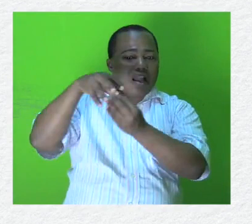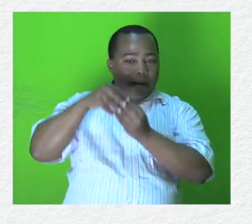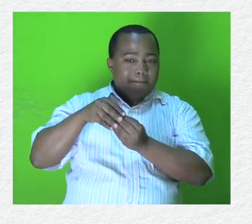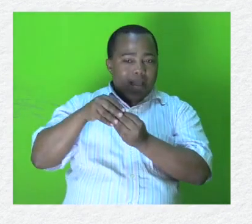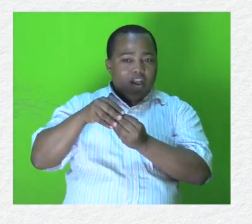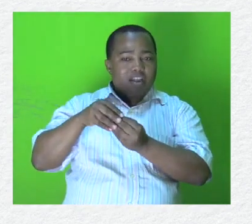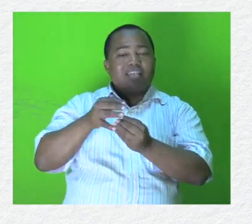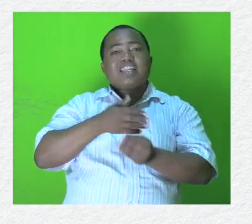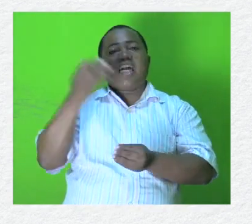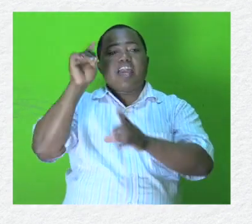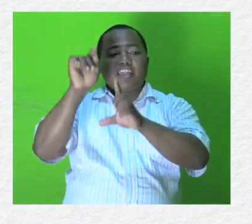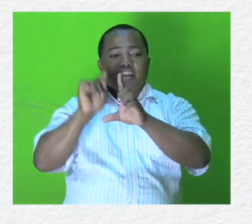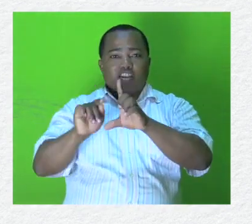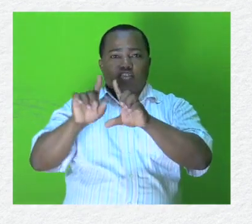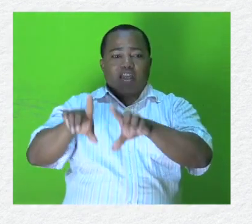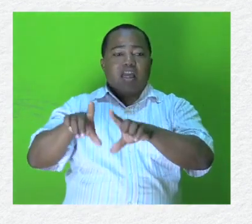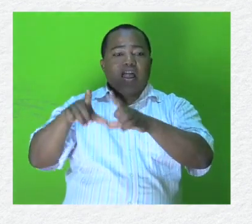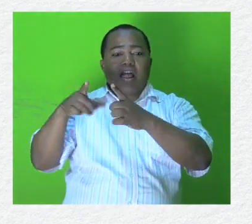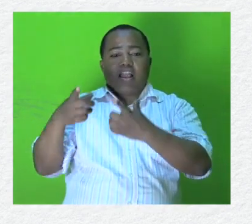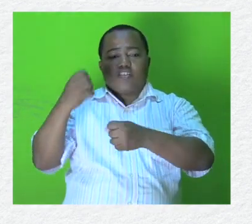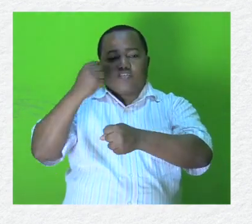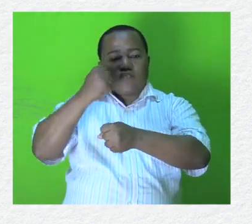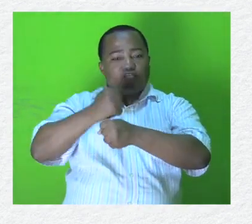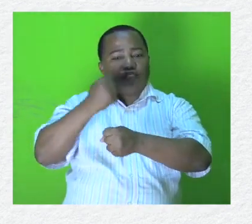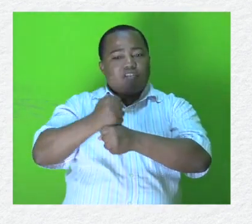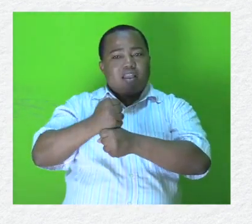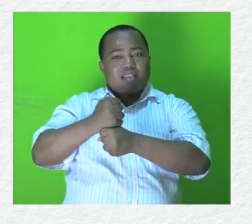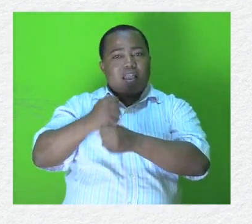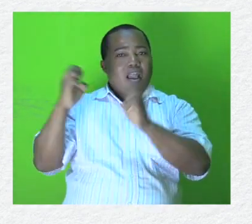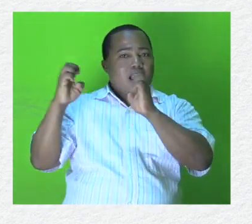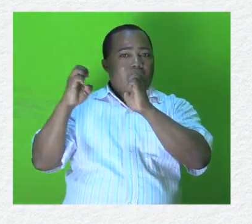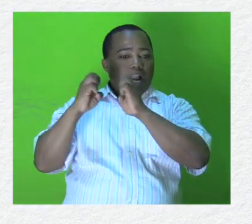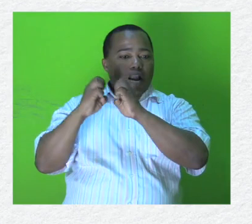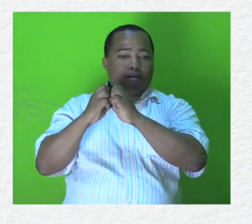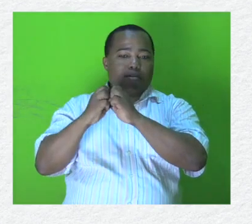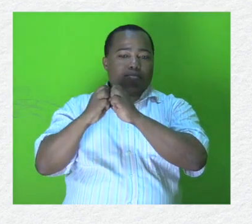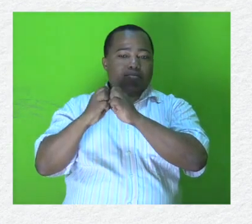in fixed ratio to form a compound.